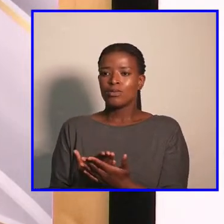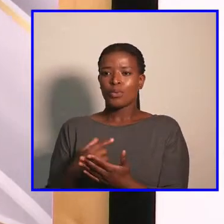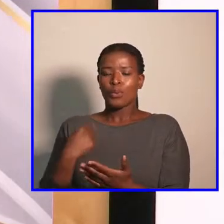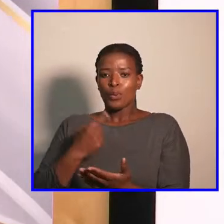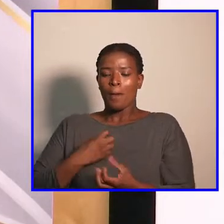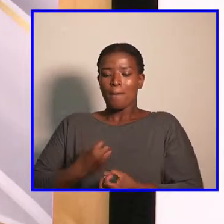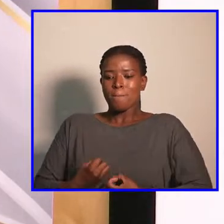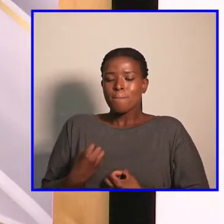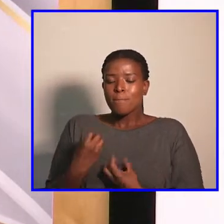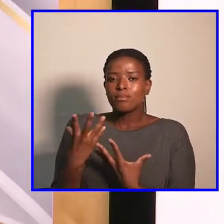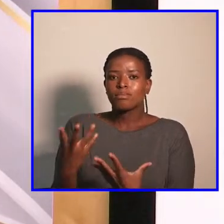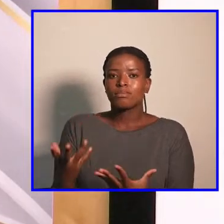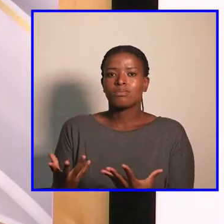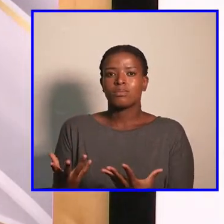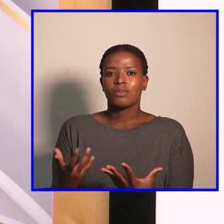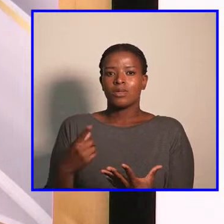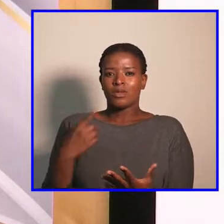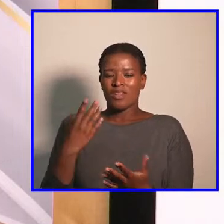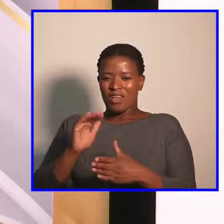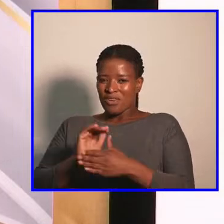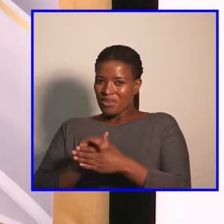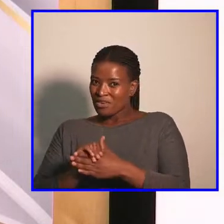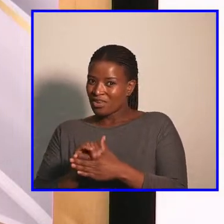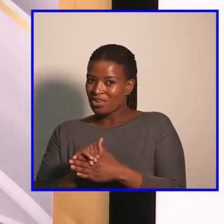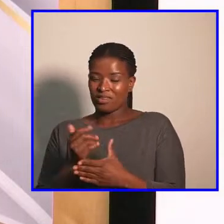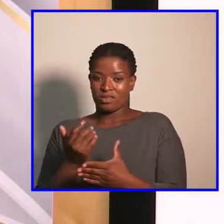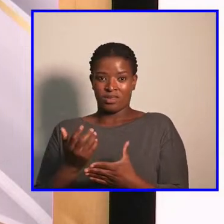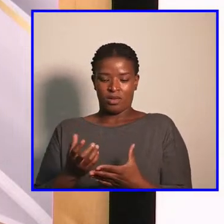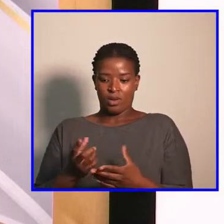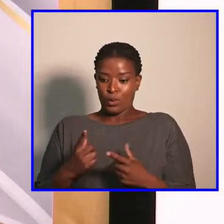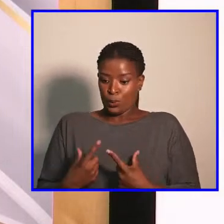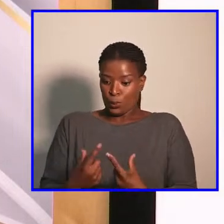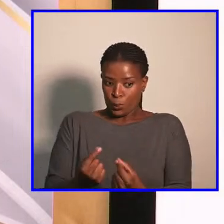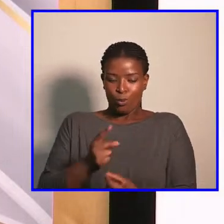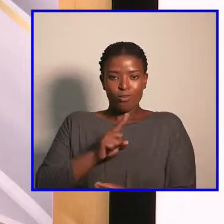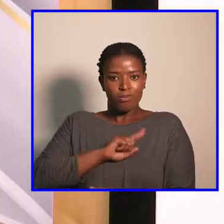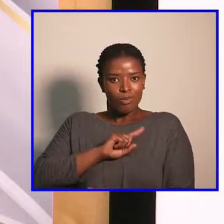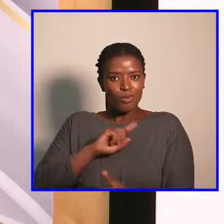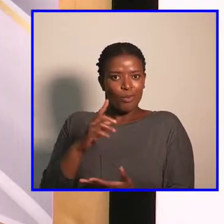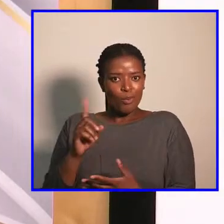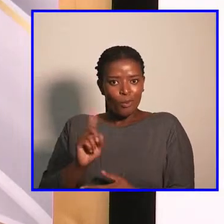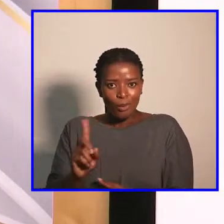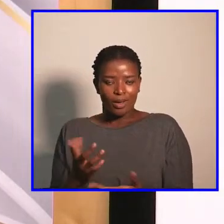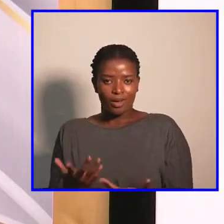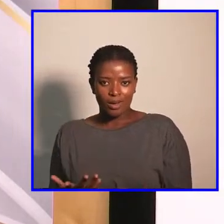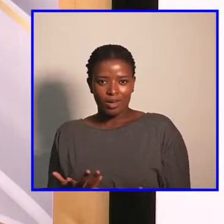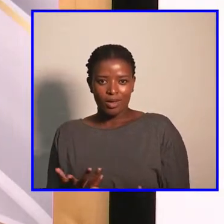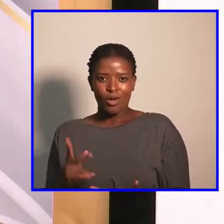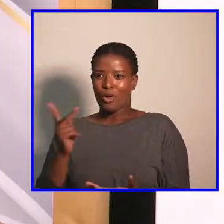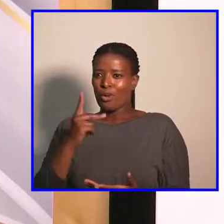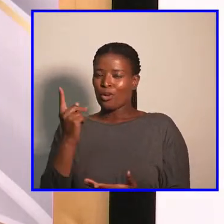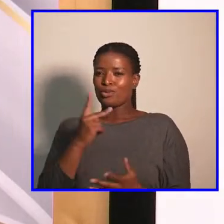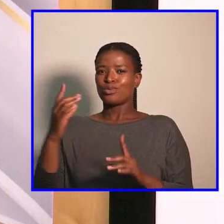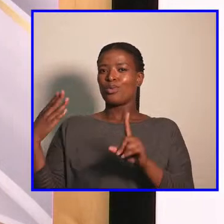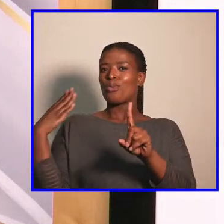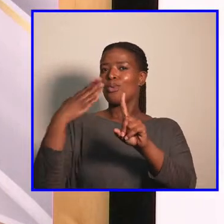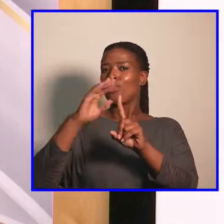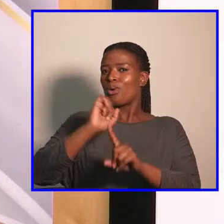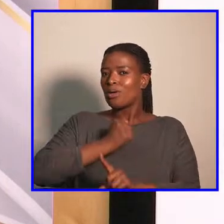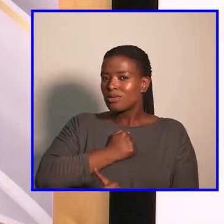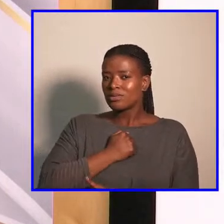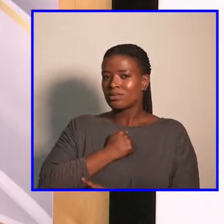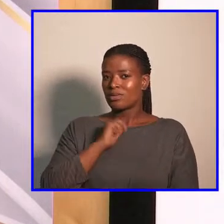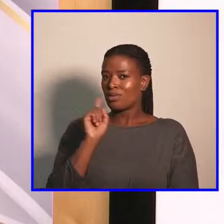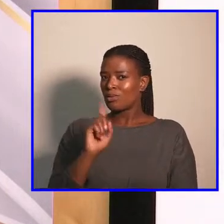express the reason why we do this as our higher purpose. And that is in the knowledge that the work we do